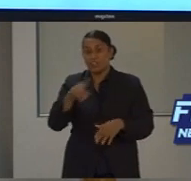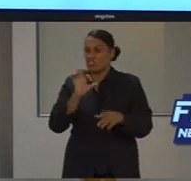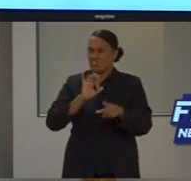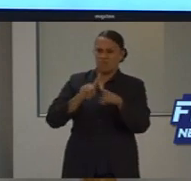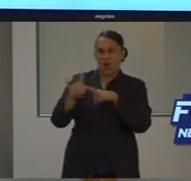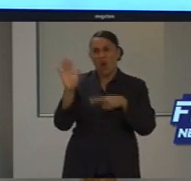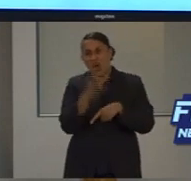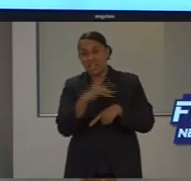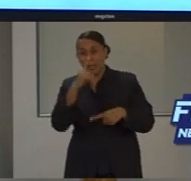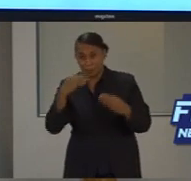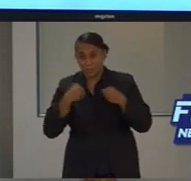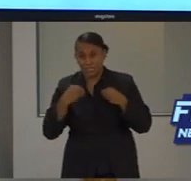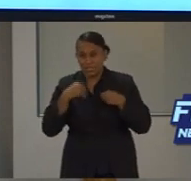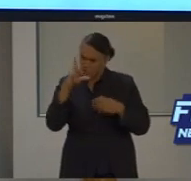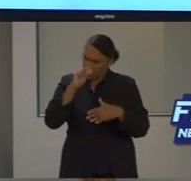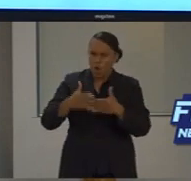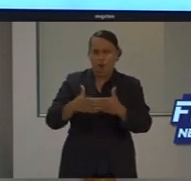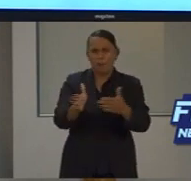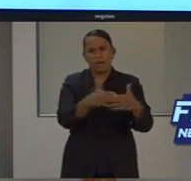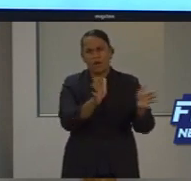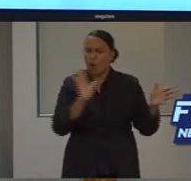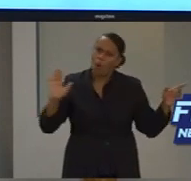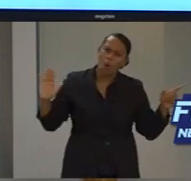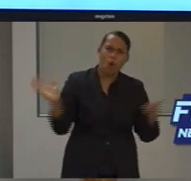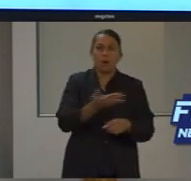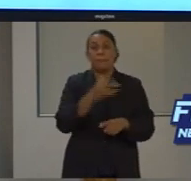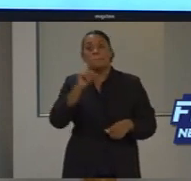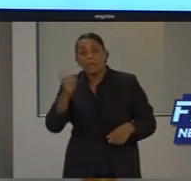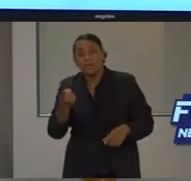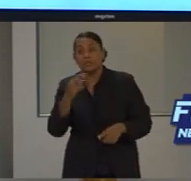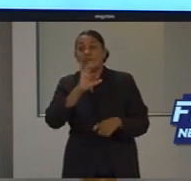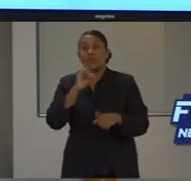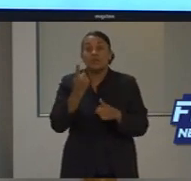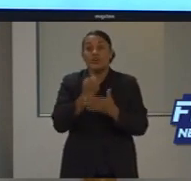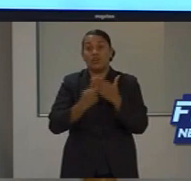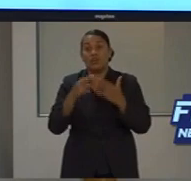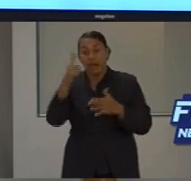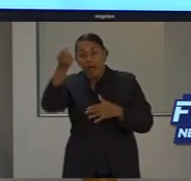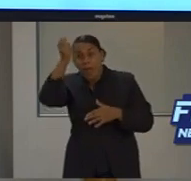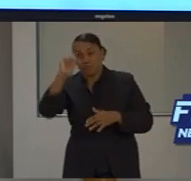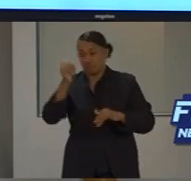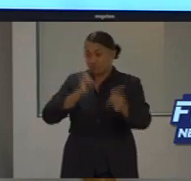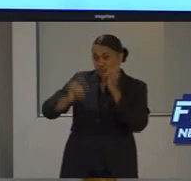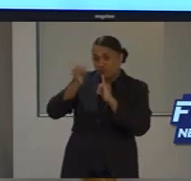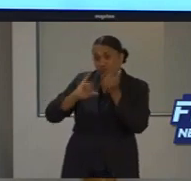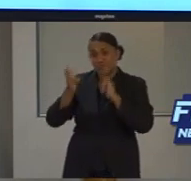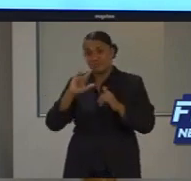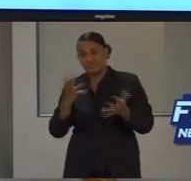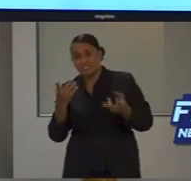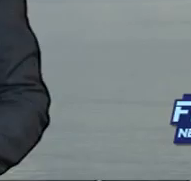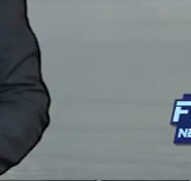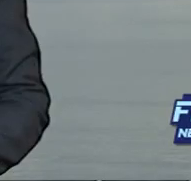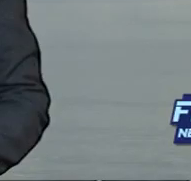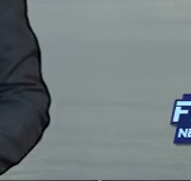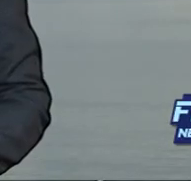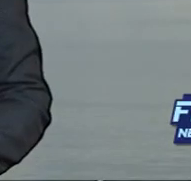cinemas, gyms, where you have, a lot of personal contact and you aren't able to maintain the level of social